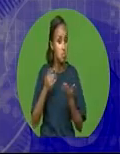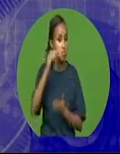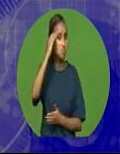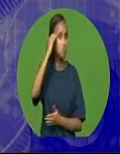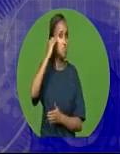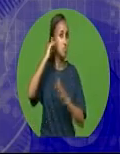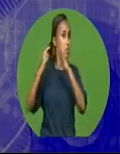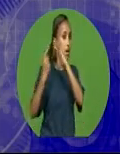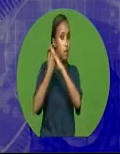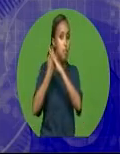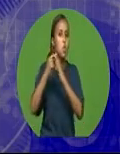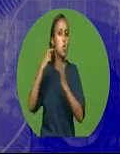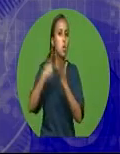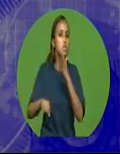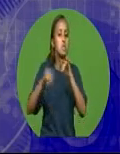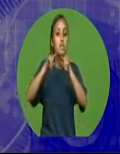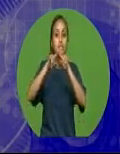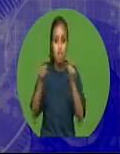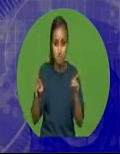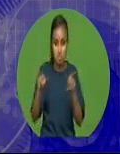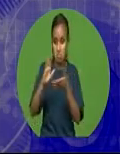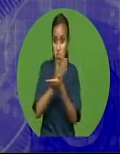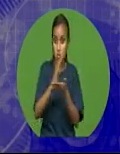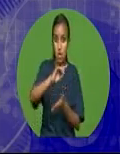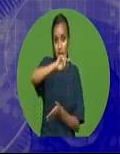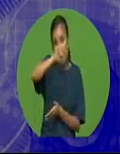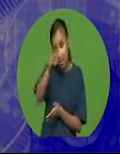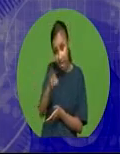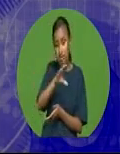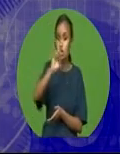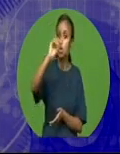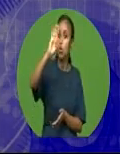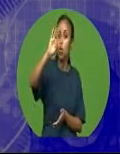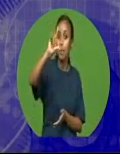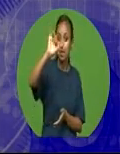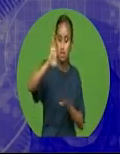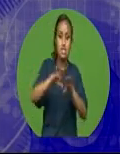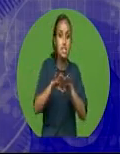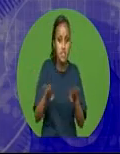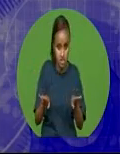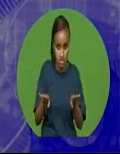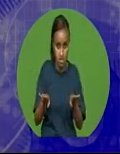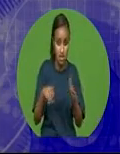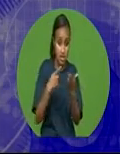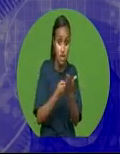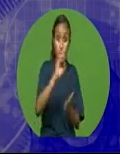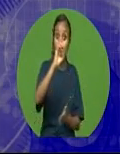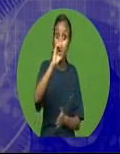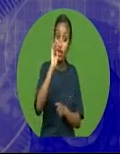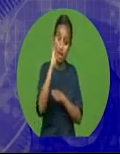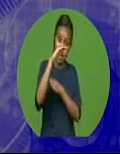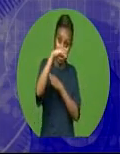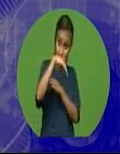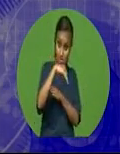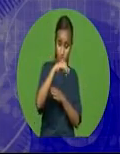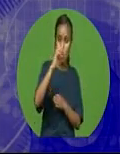It might come to your mind that what is the difference between inclined and oblique surfaces? The